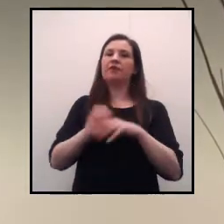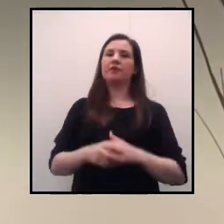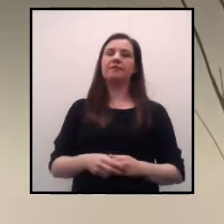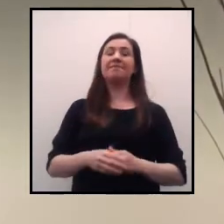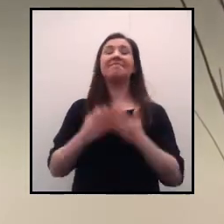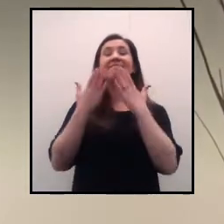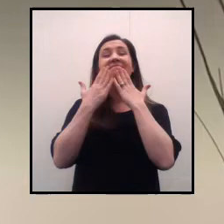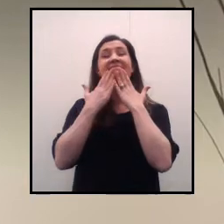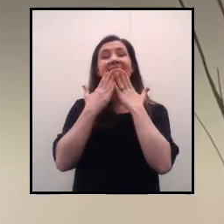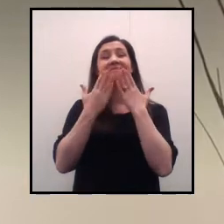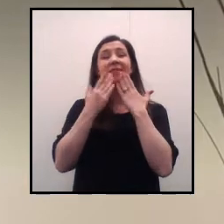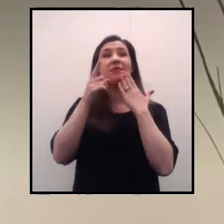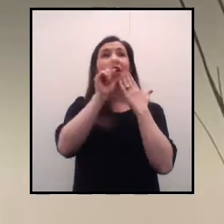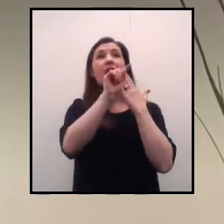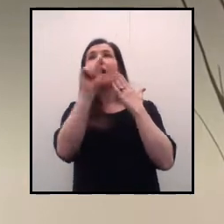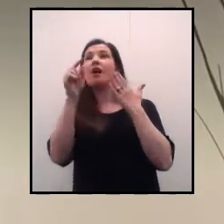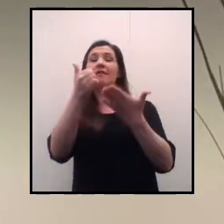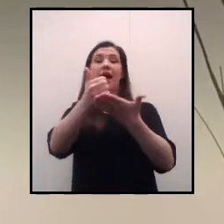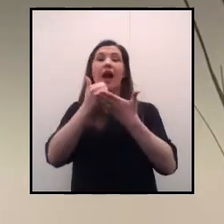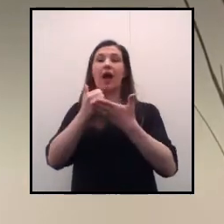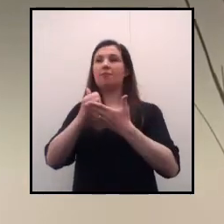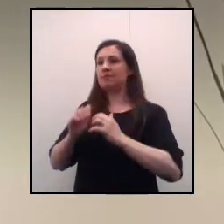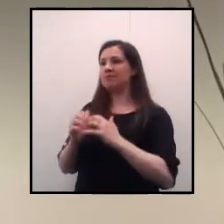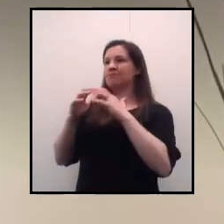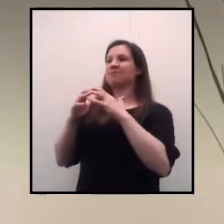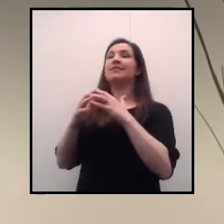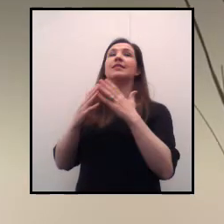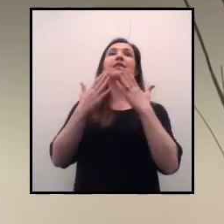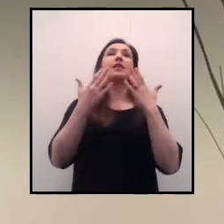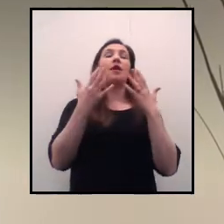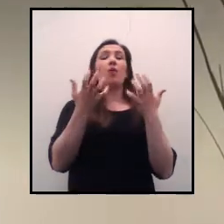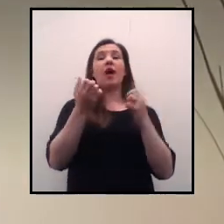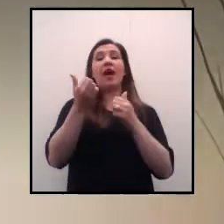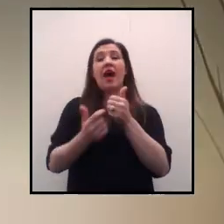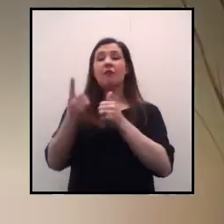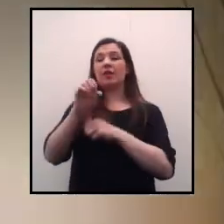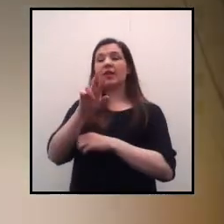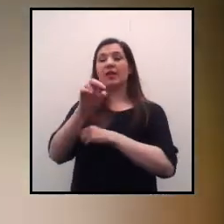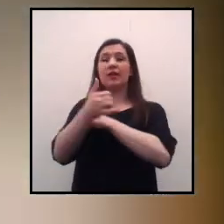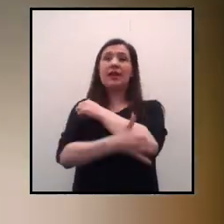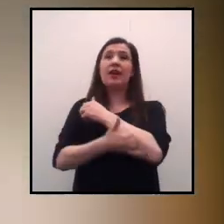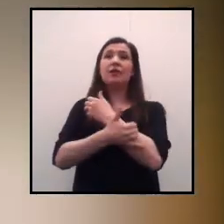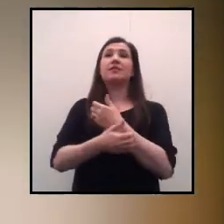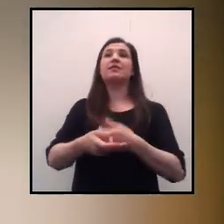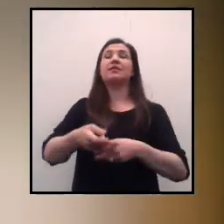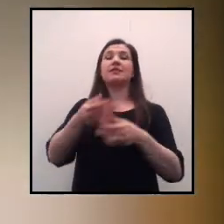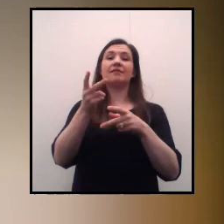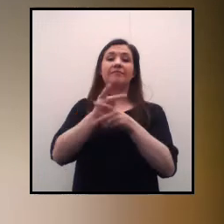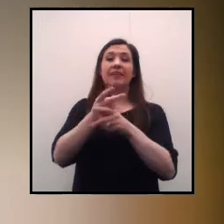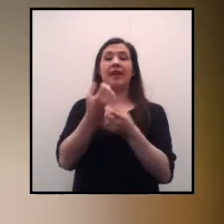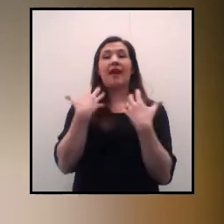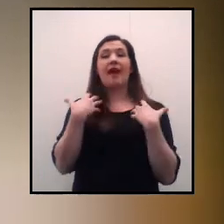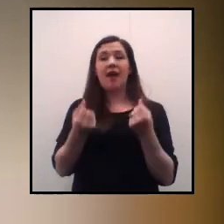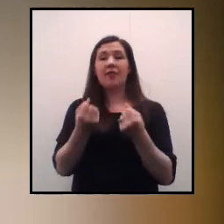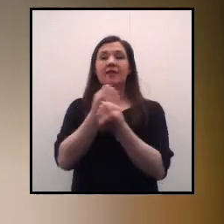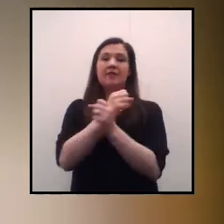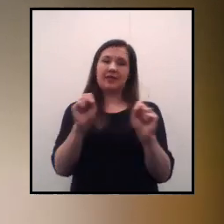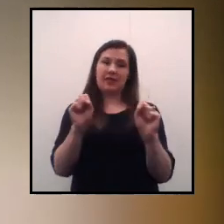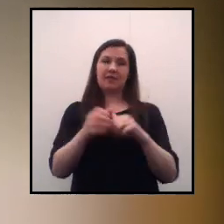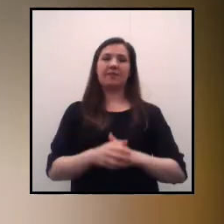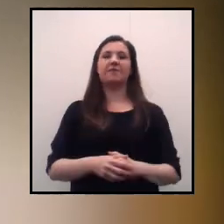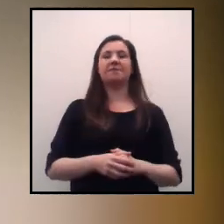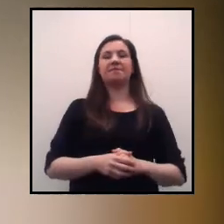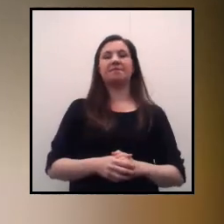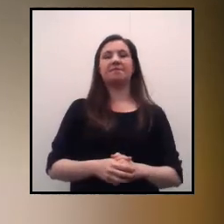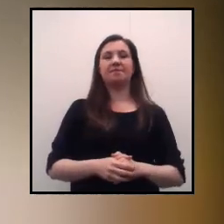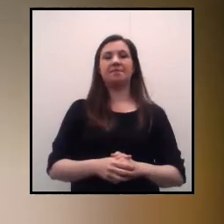it possible, and I'd like everybody in Erie County to stay healthy and stay safe. A collaboration between the Erie County